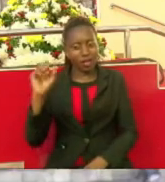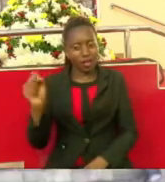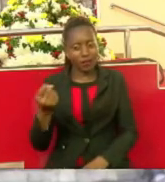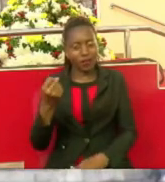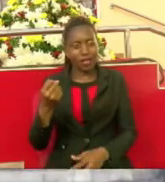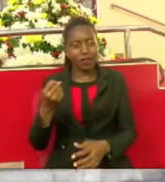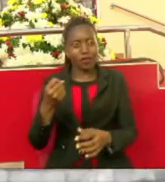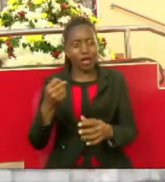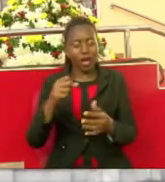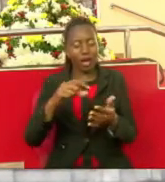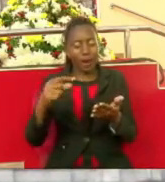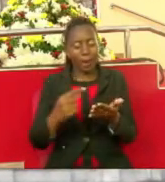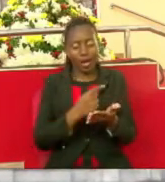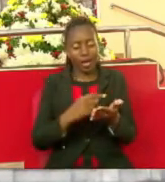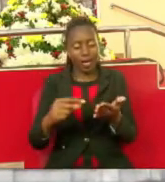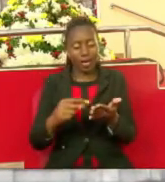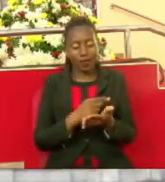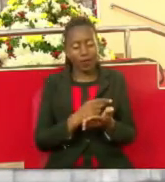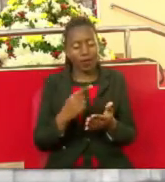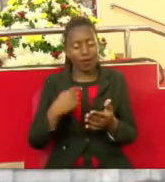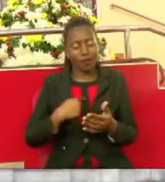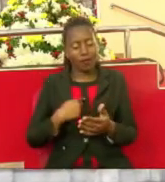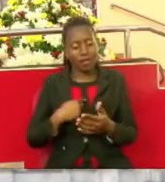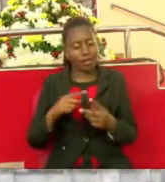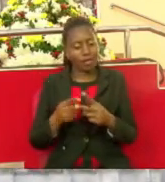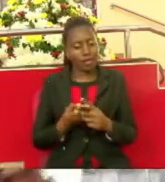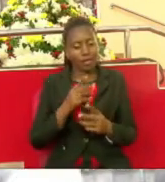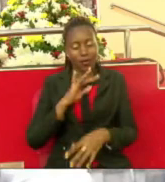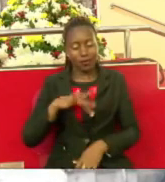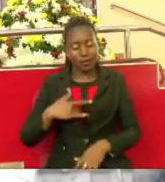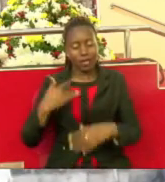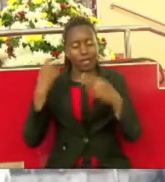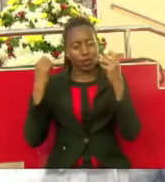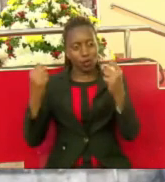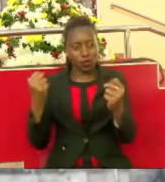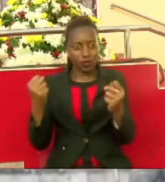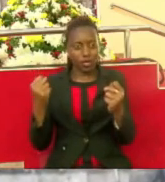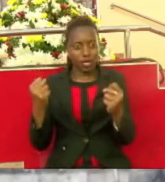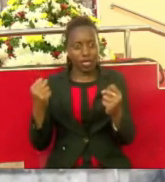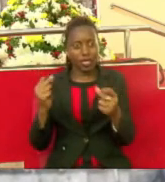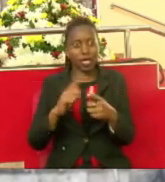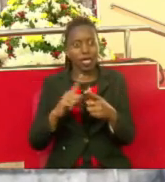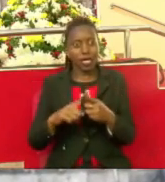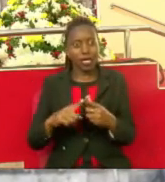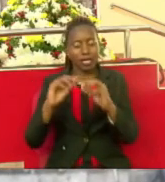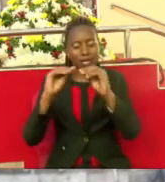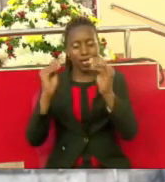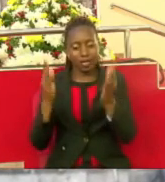some confidence in myself. The teacher said at the end, you are the one who will be reading us the